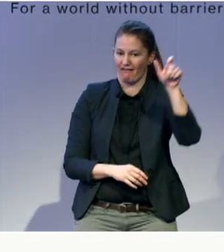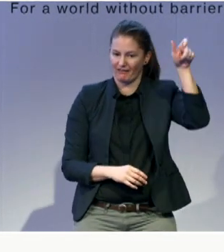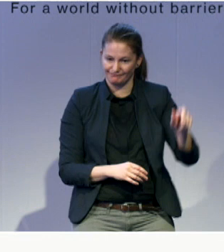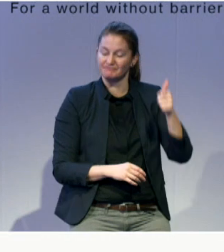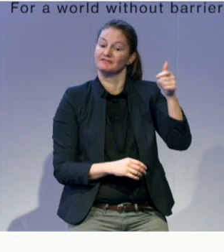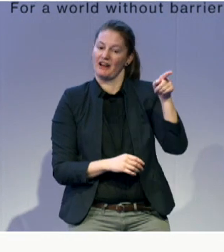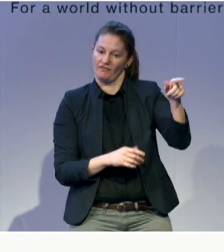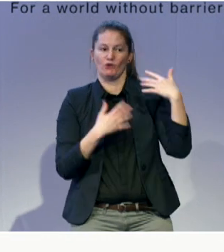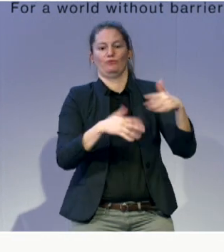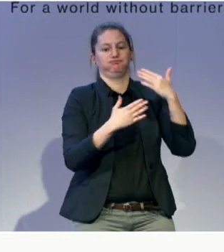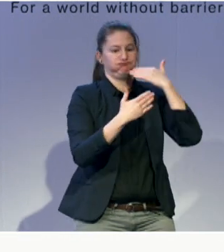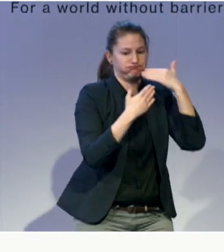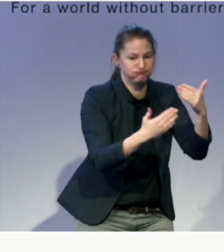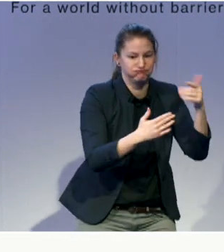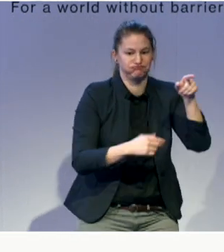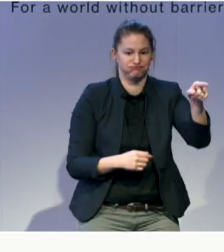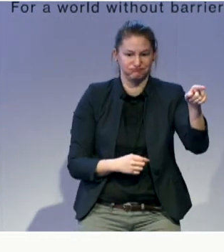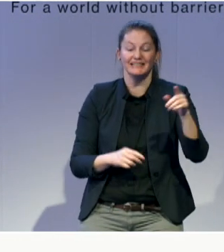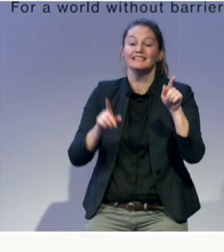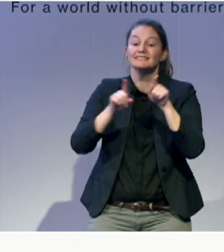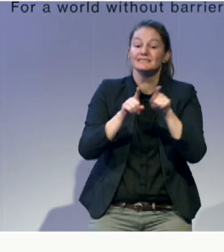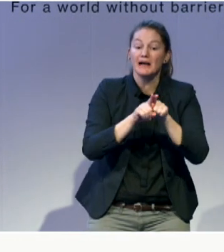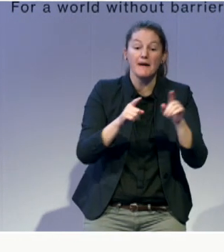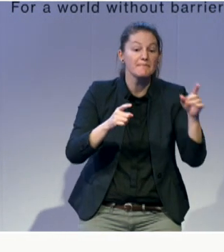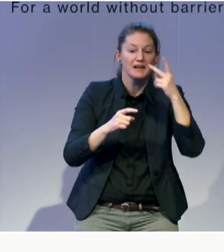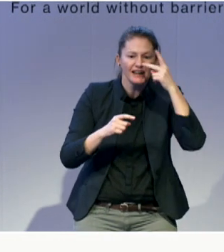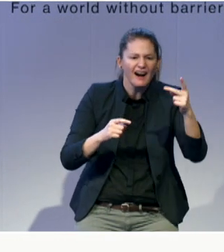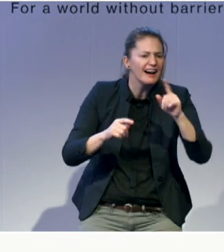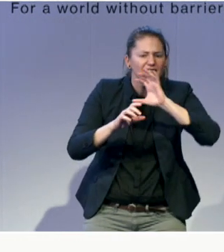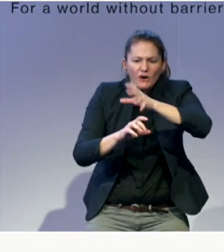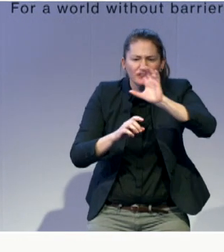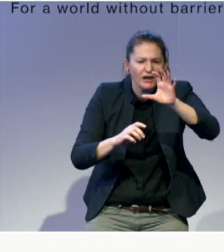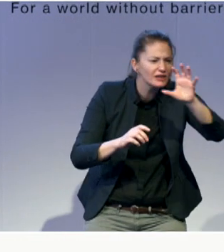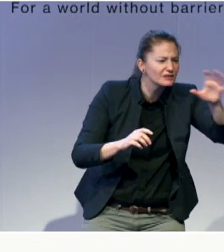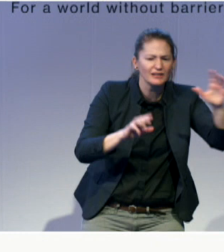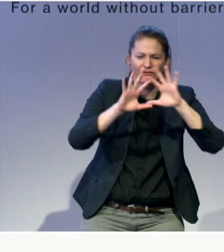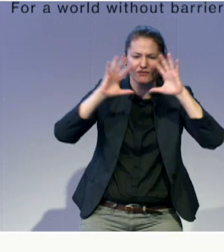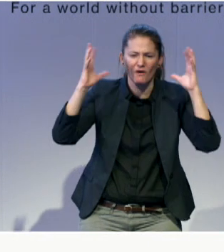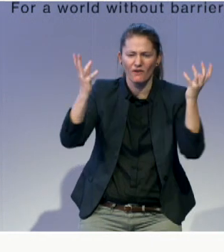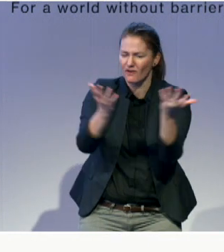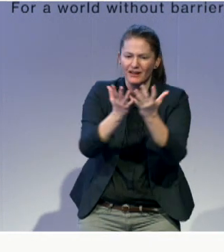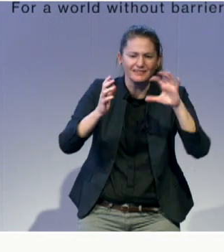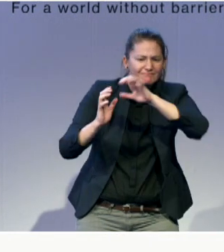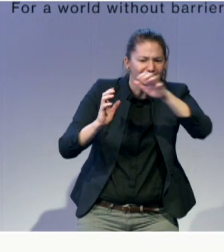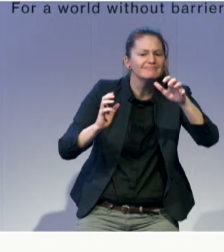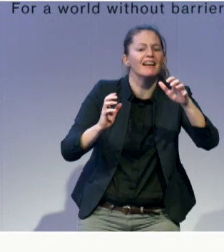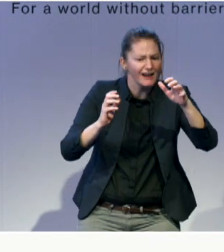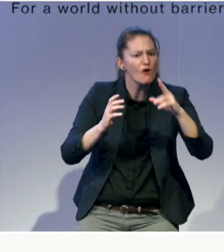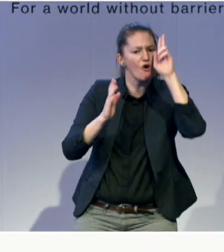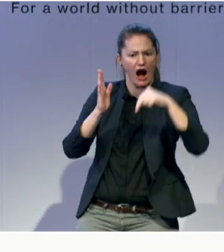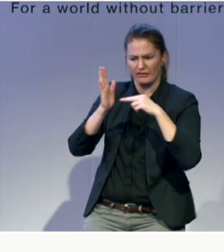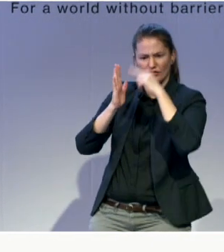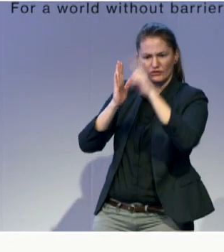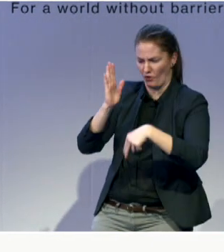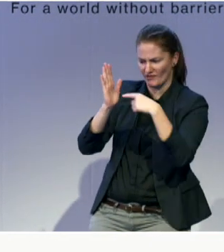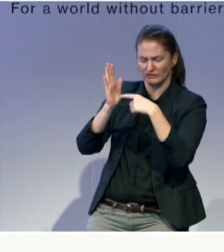Disabilities in all countries. I'm especially impressed by the Zero Project support